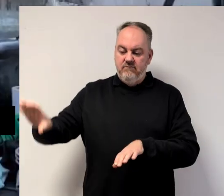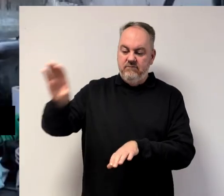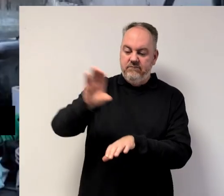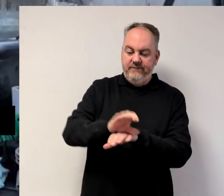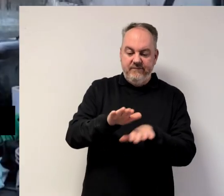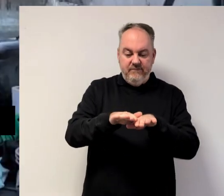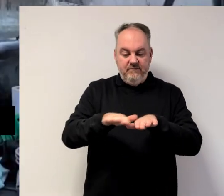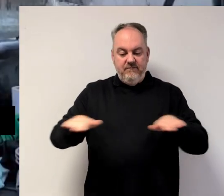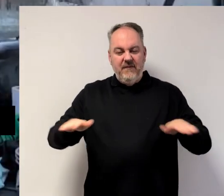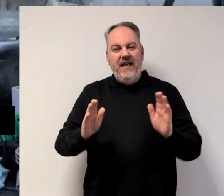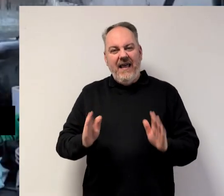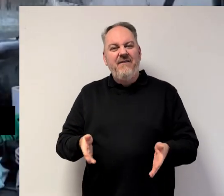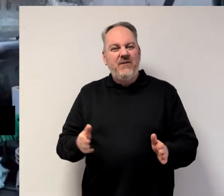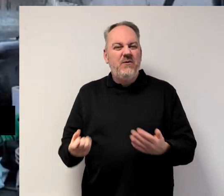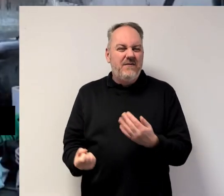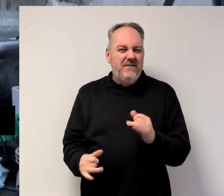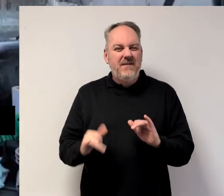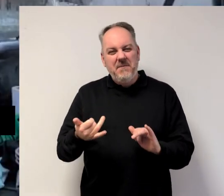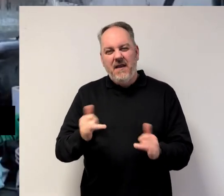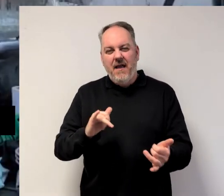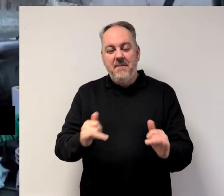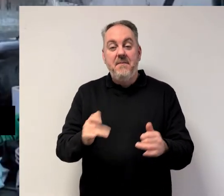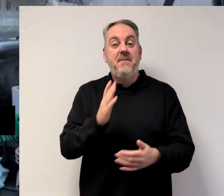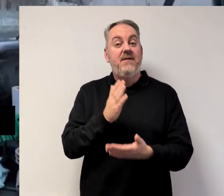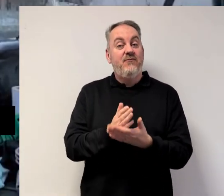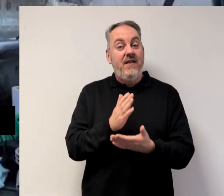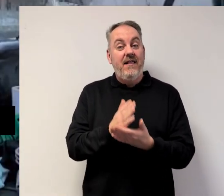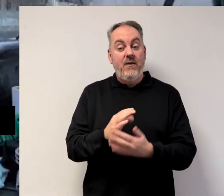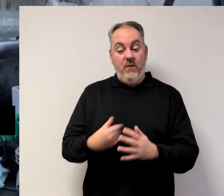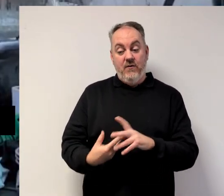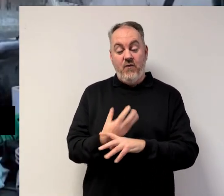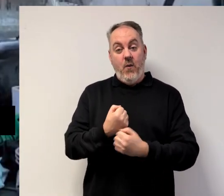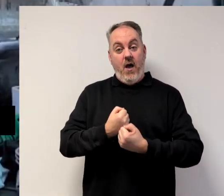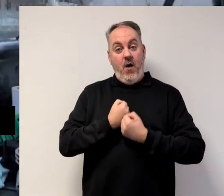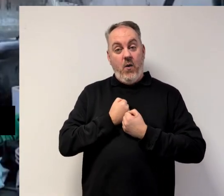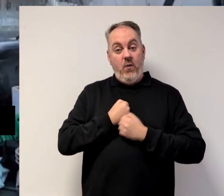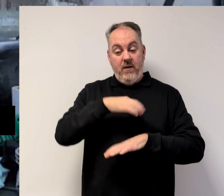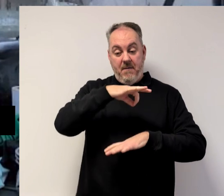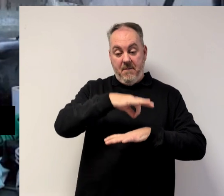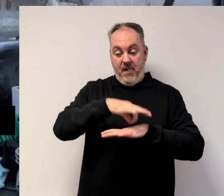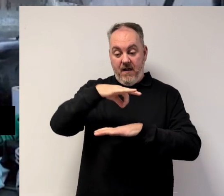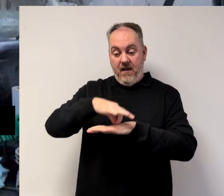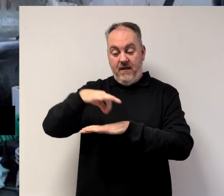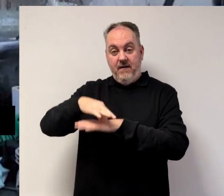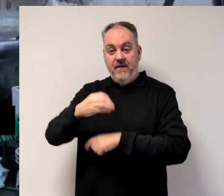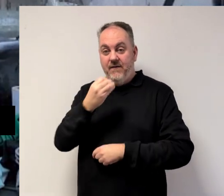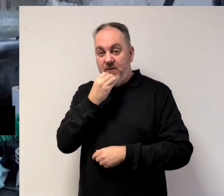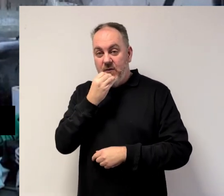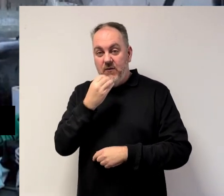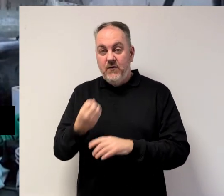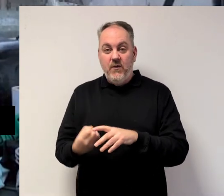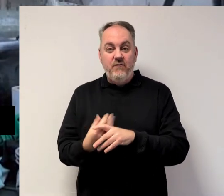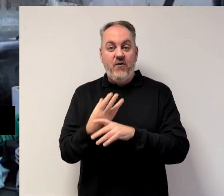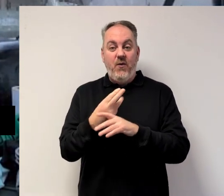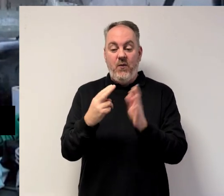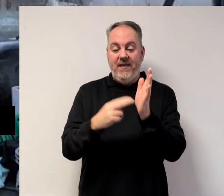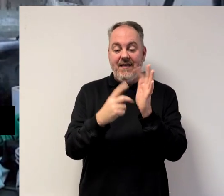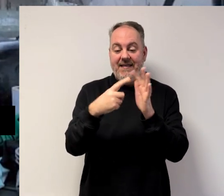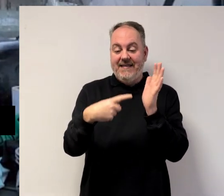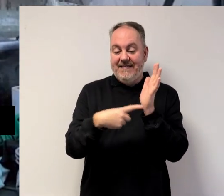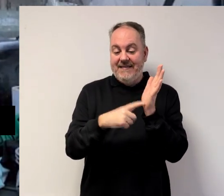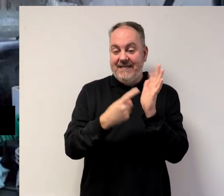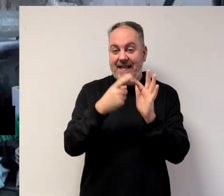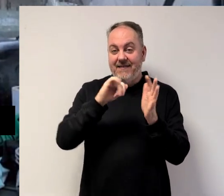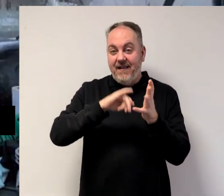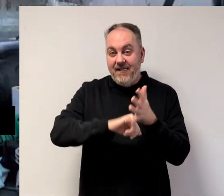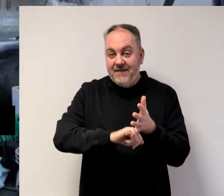our own plant foods. We grow comfrey and nettles here, which encourages wildlife,